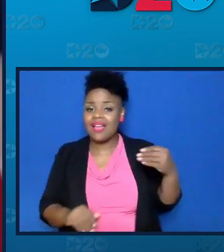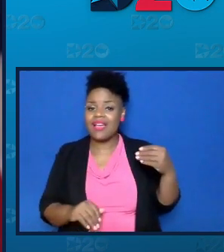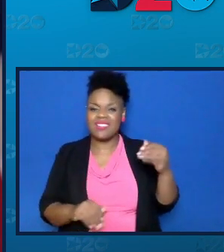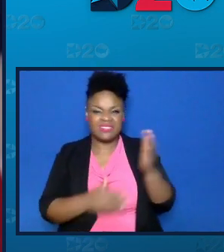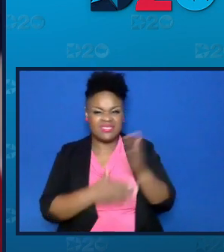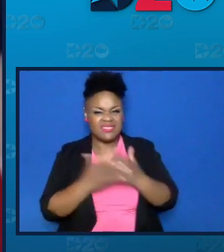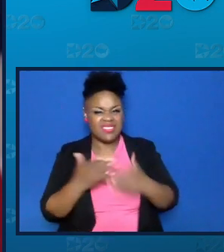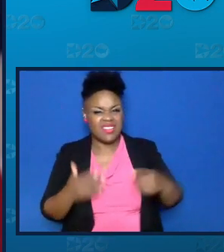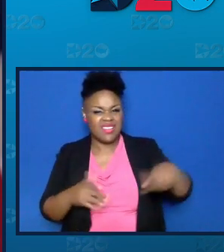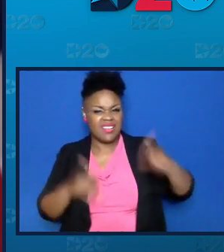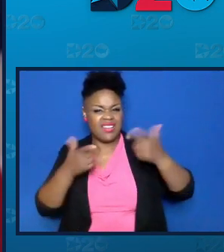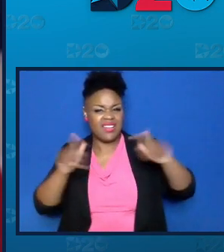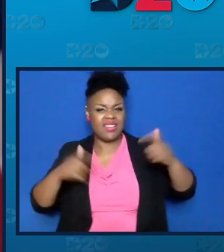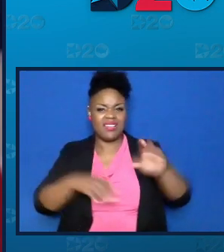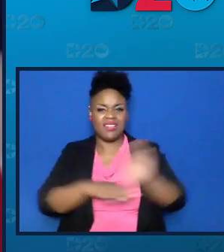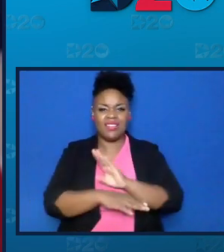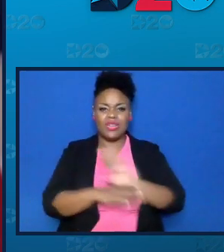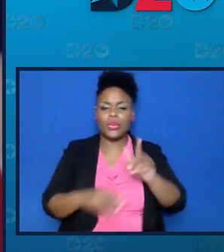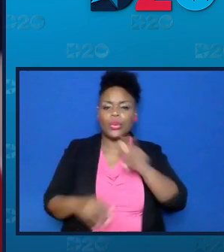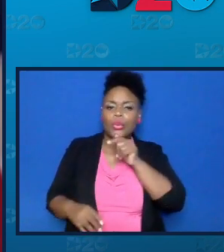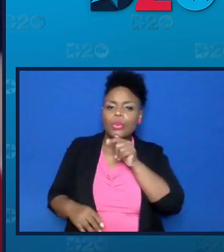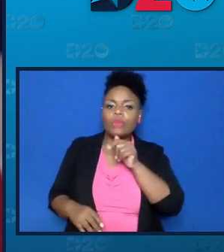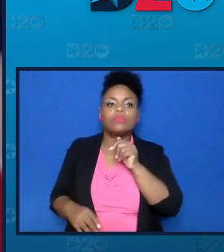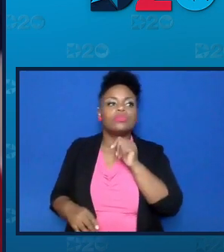do not pay any tax at all.